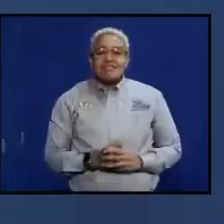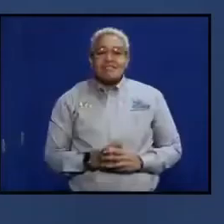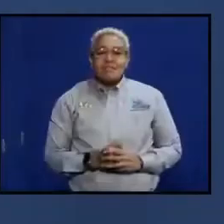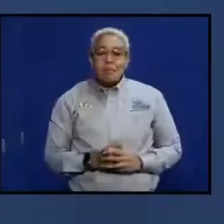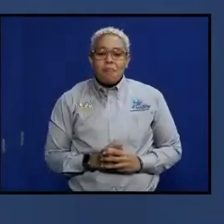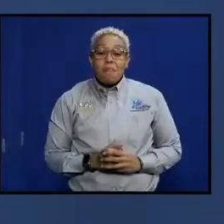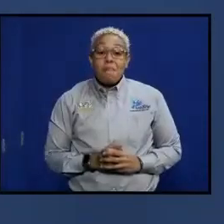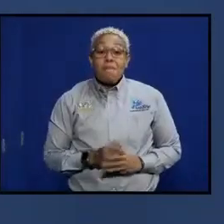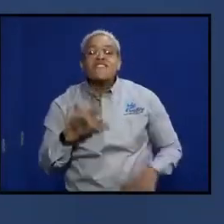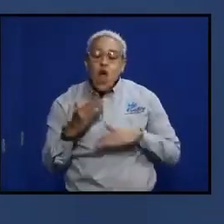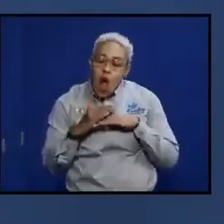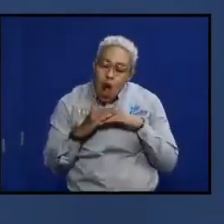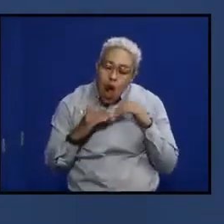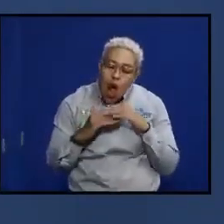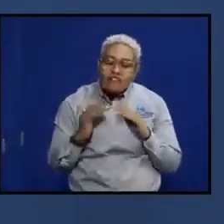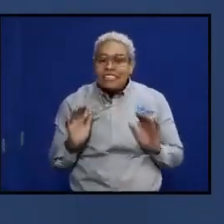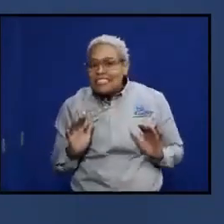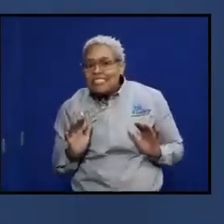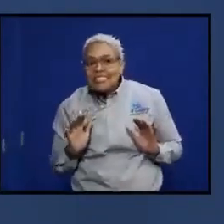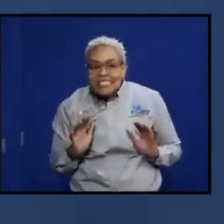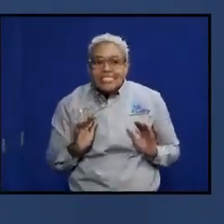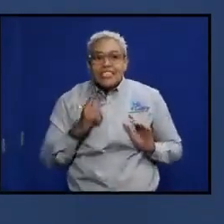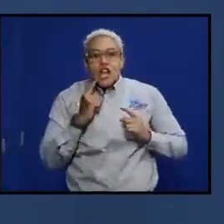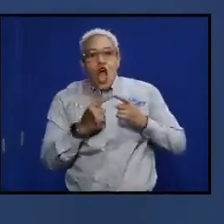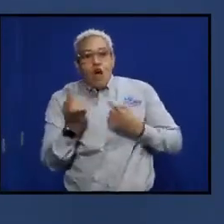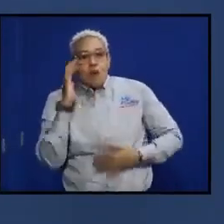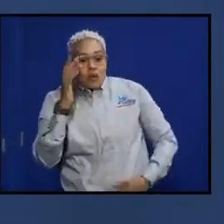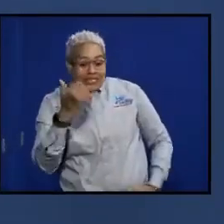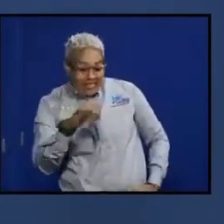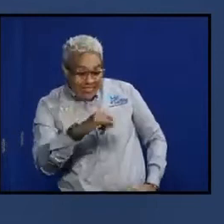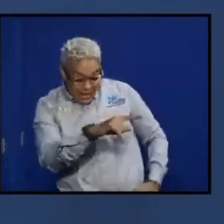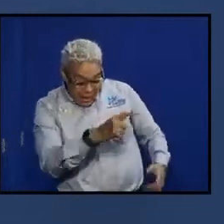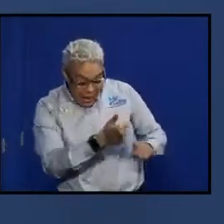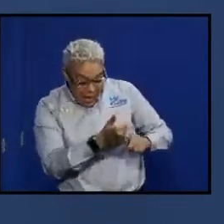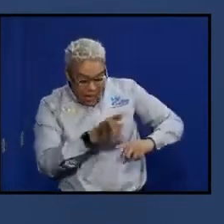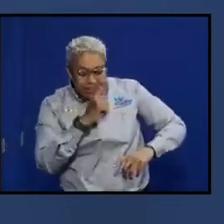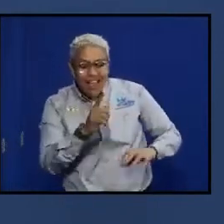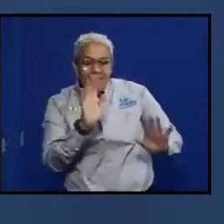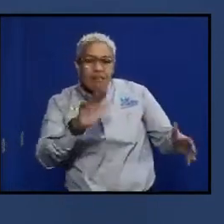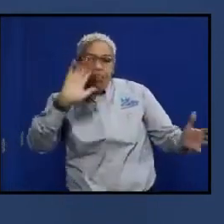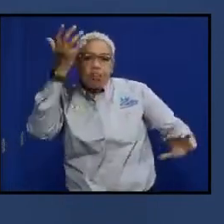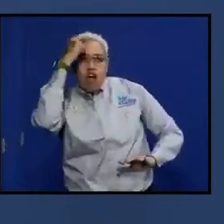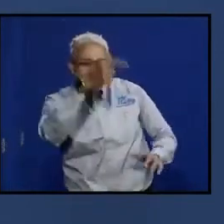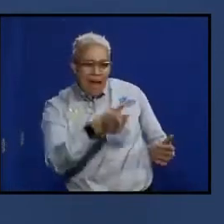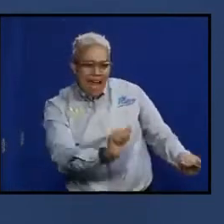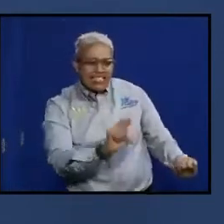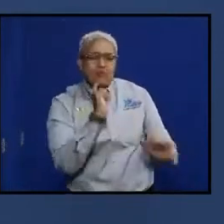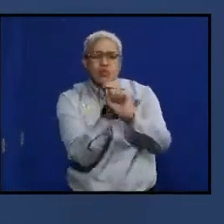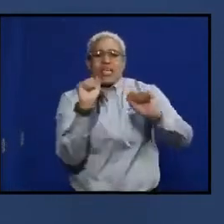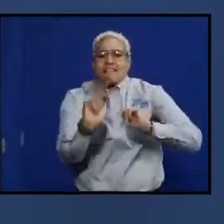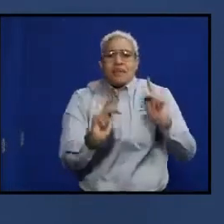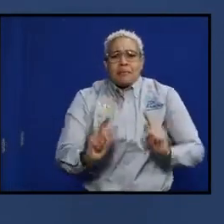St. Anne, Clarendon, St. Catherine, specified areas of Kingston and St. Andrew, St. James, Westmoreland and